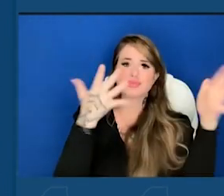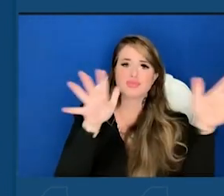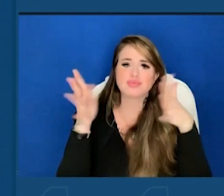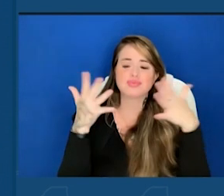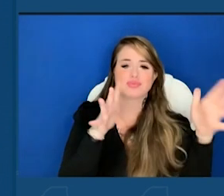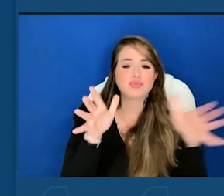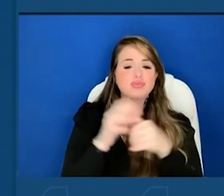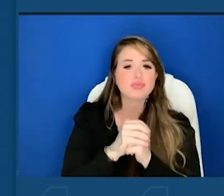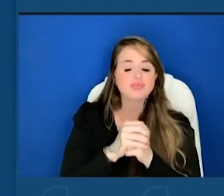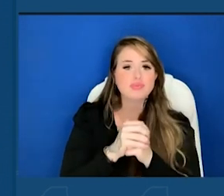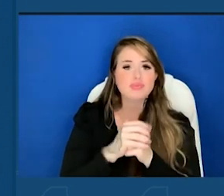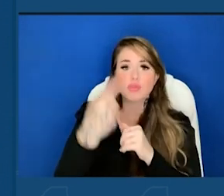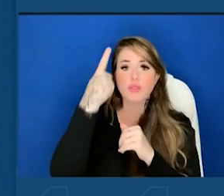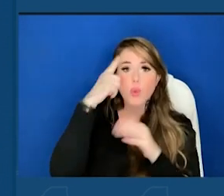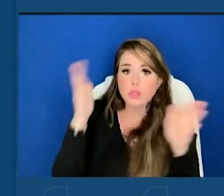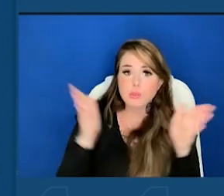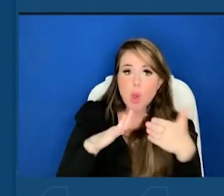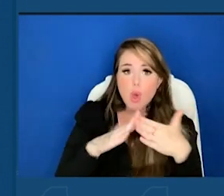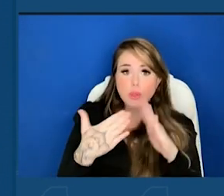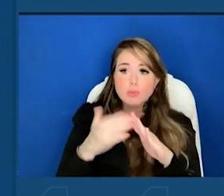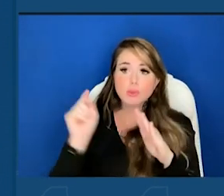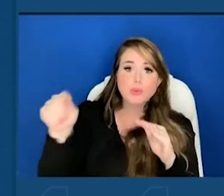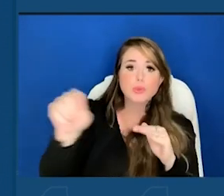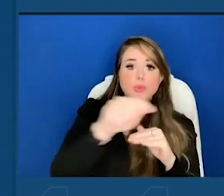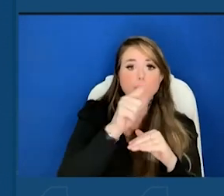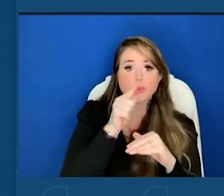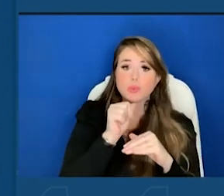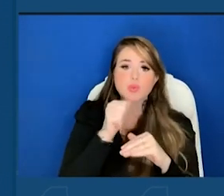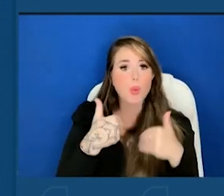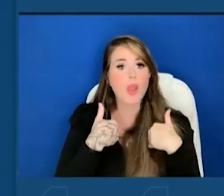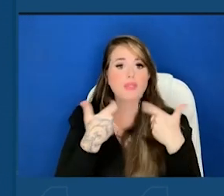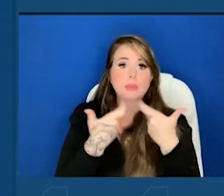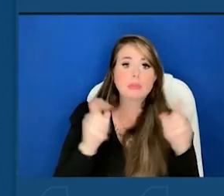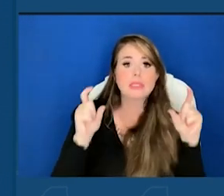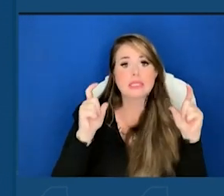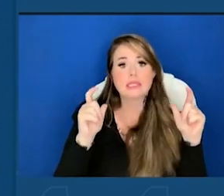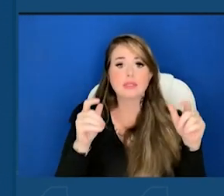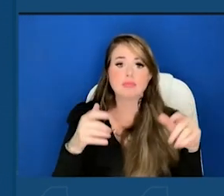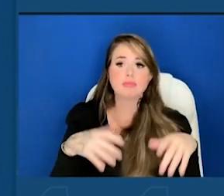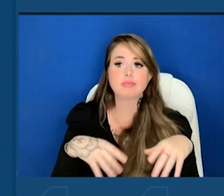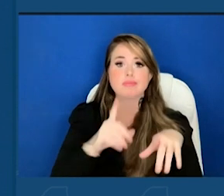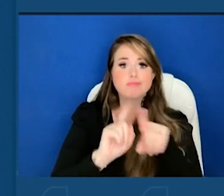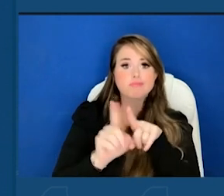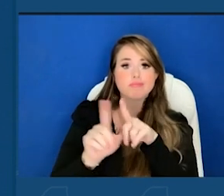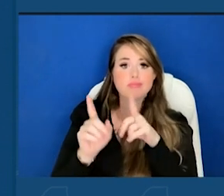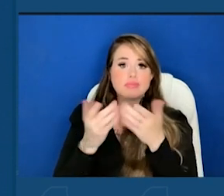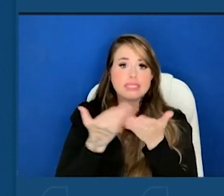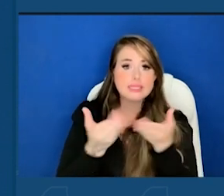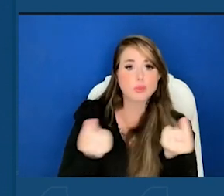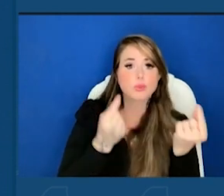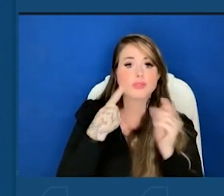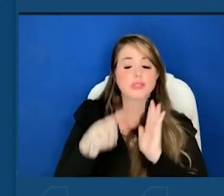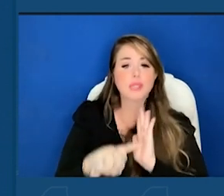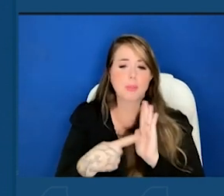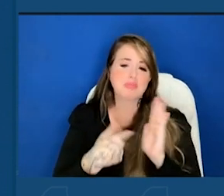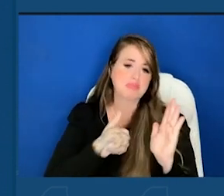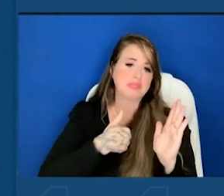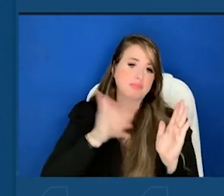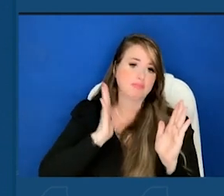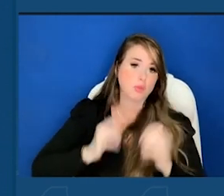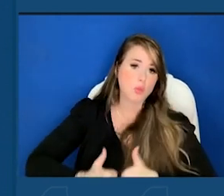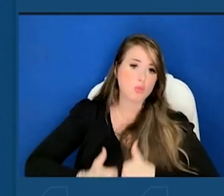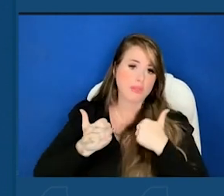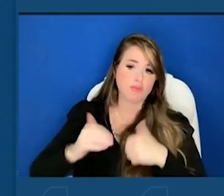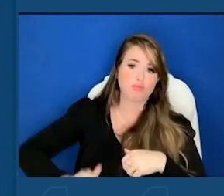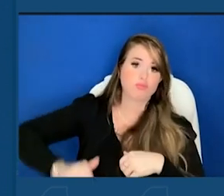And for smaller communities that don't have big planning departments, I had a lot of small towns around me growing up, we'll help you